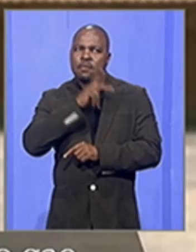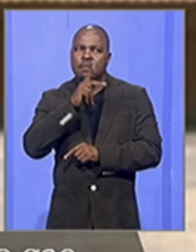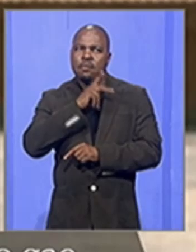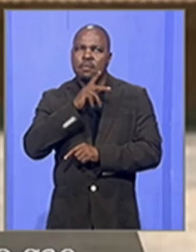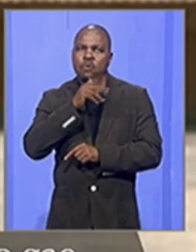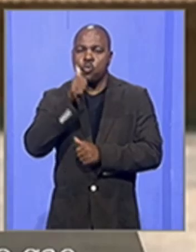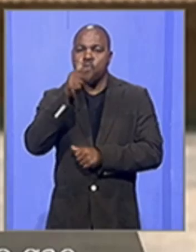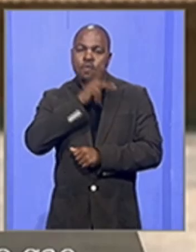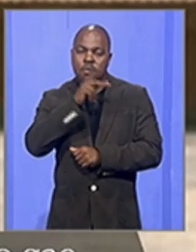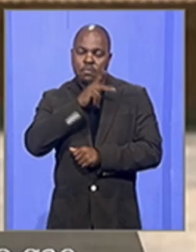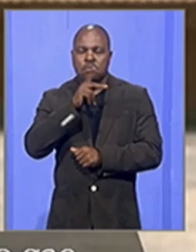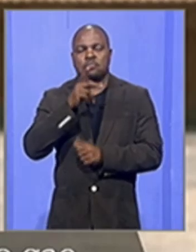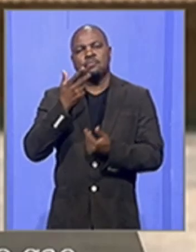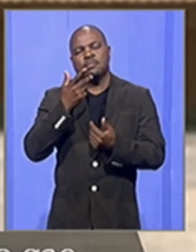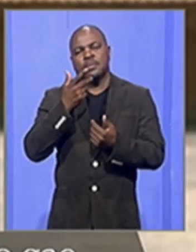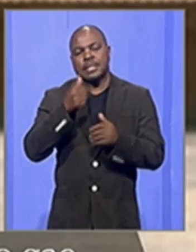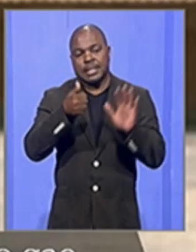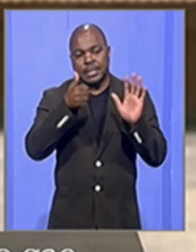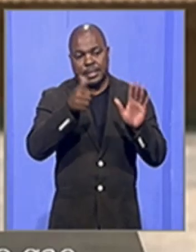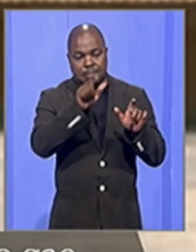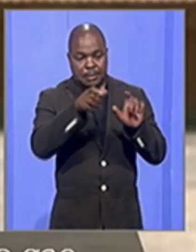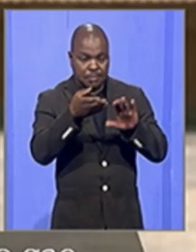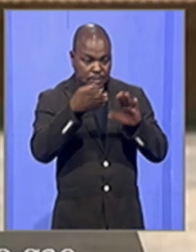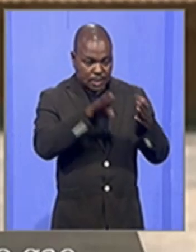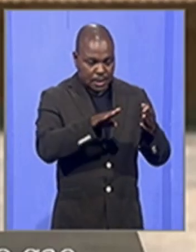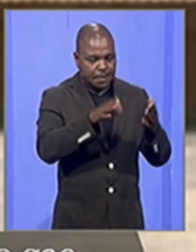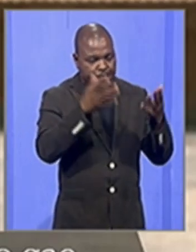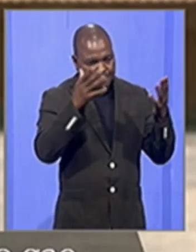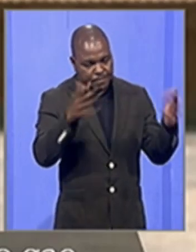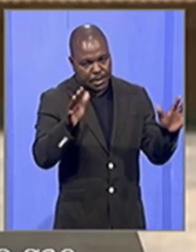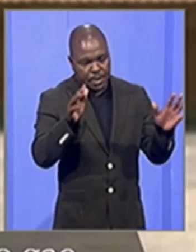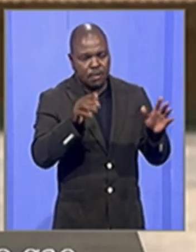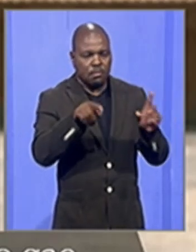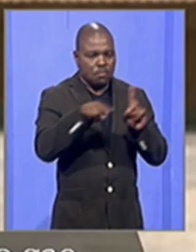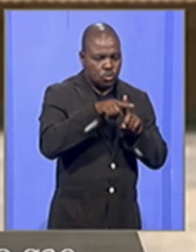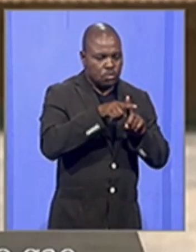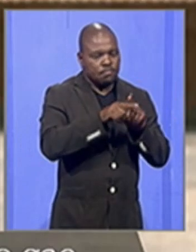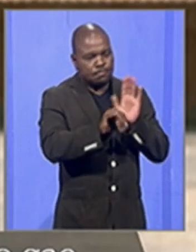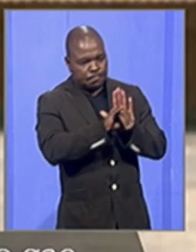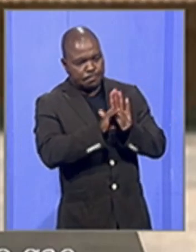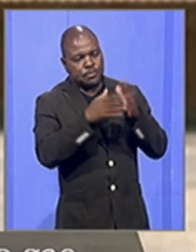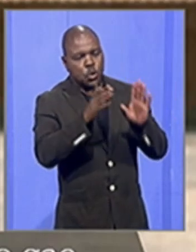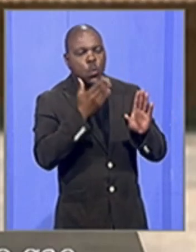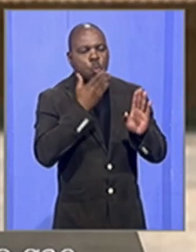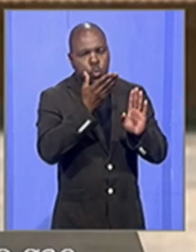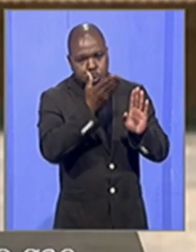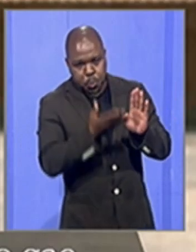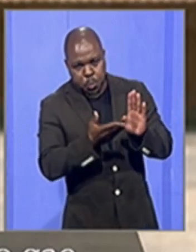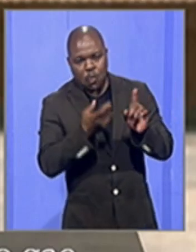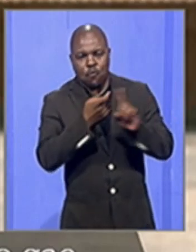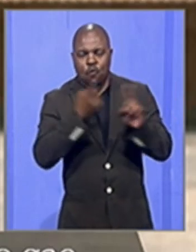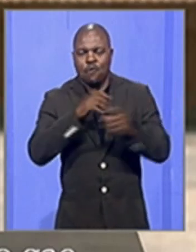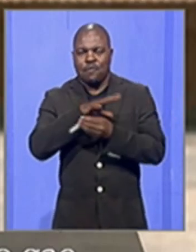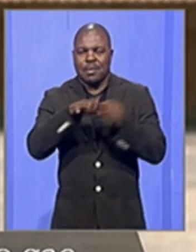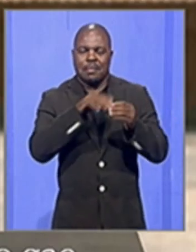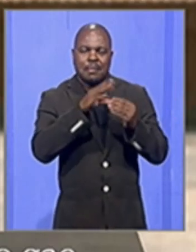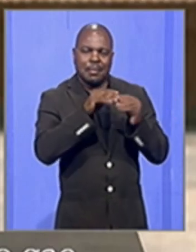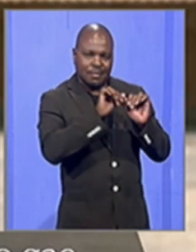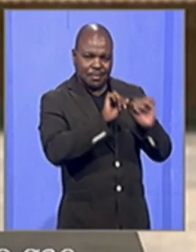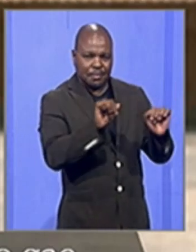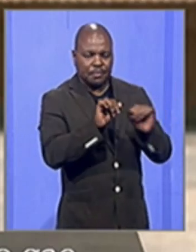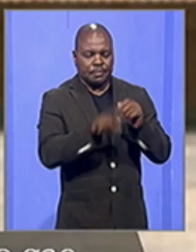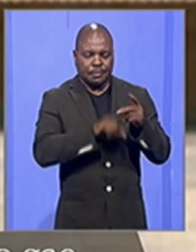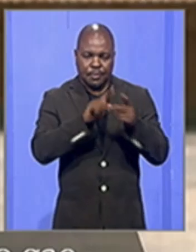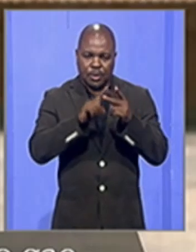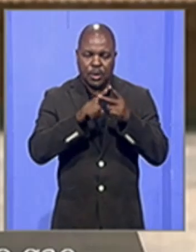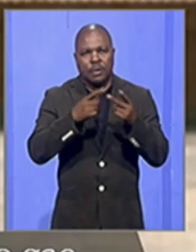Good Friday, 6 bodies have already been positively identified by family members and also